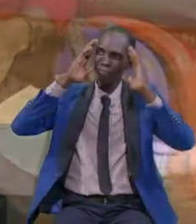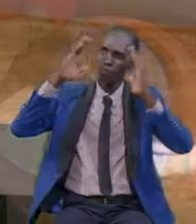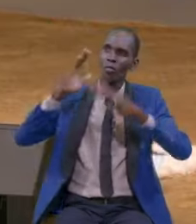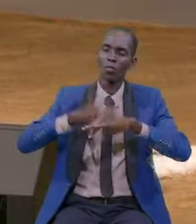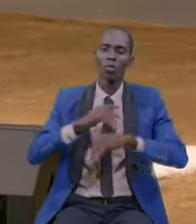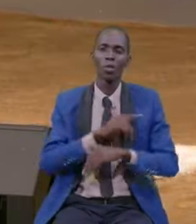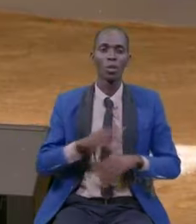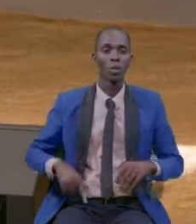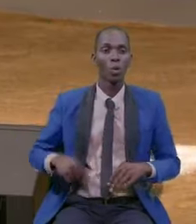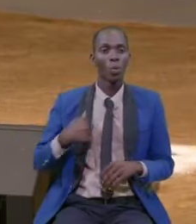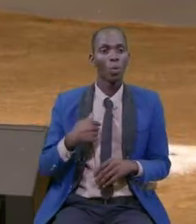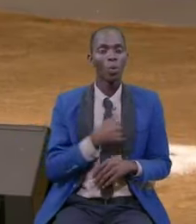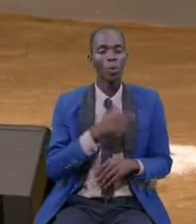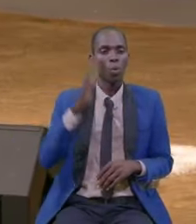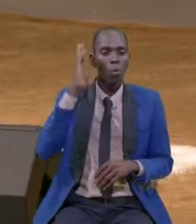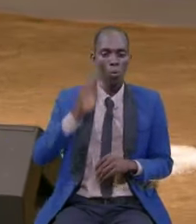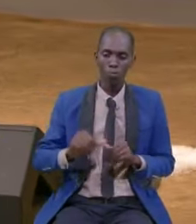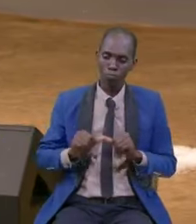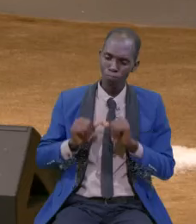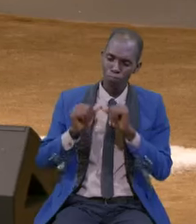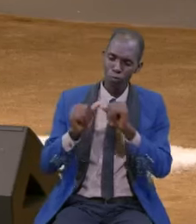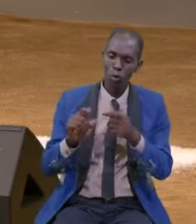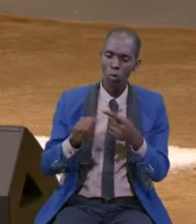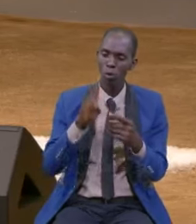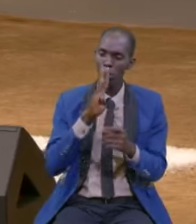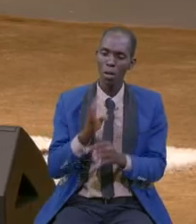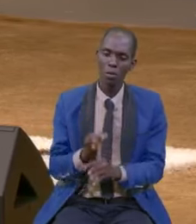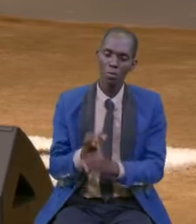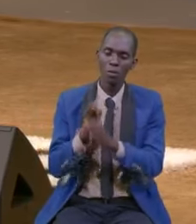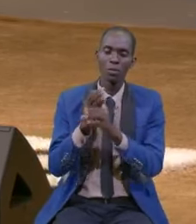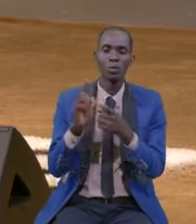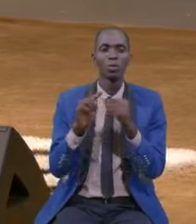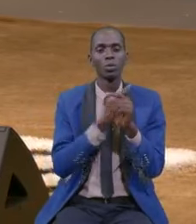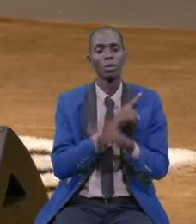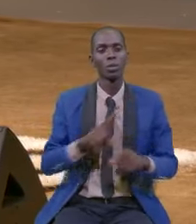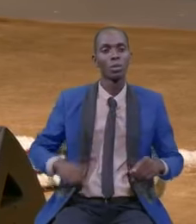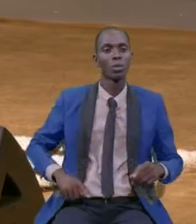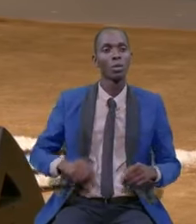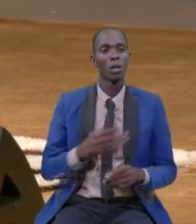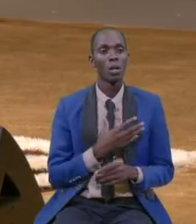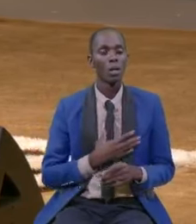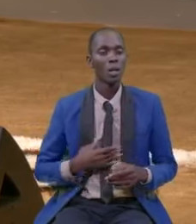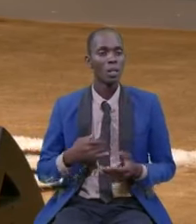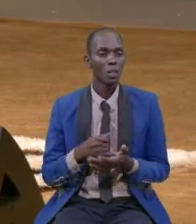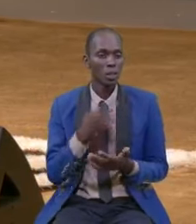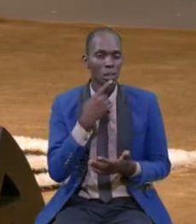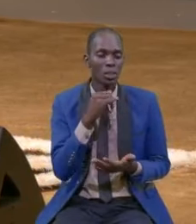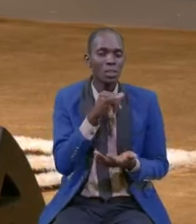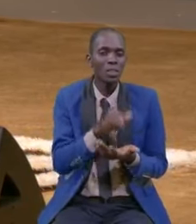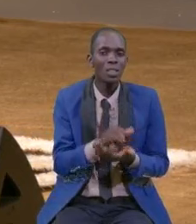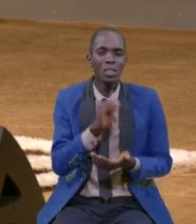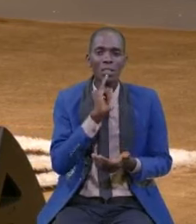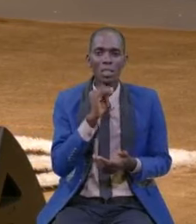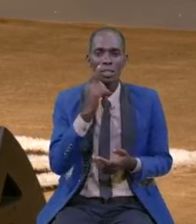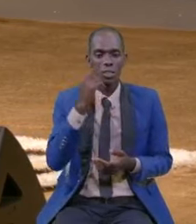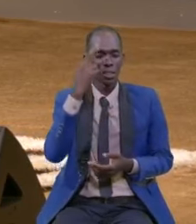going to remain faithful unto the Lord and so it says that the reason why when they